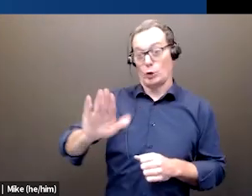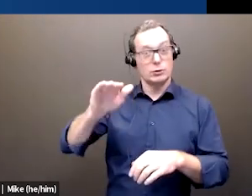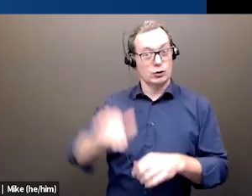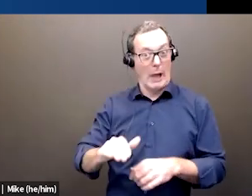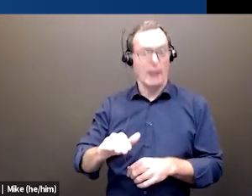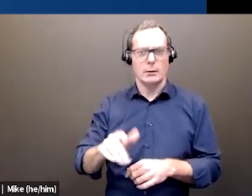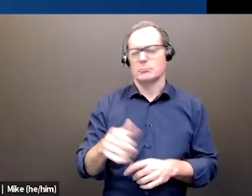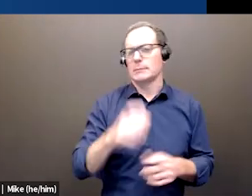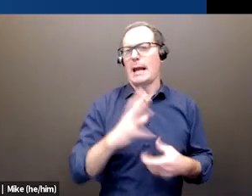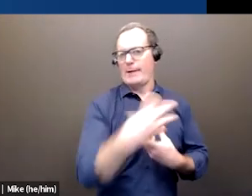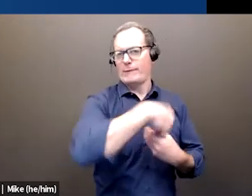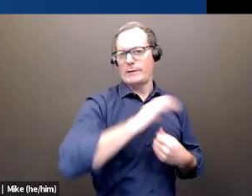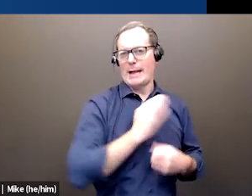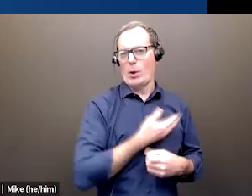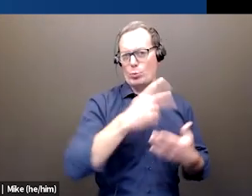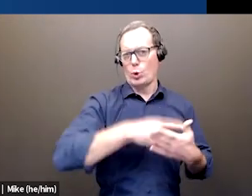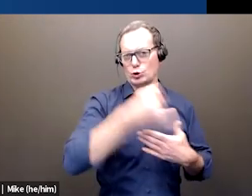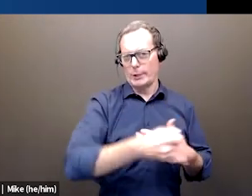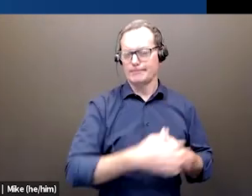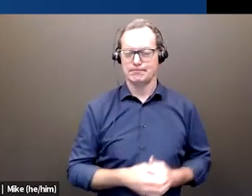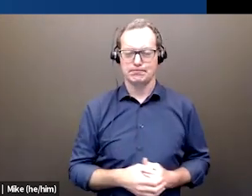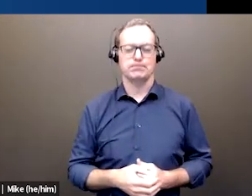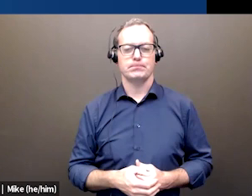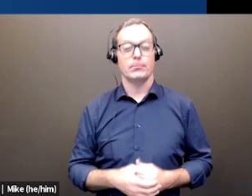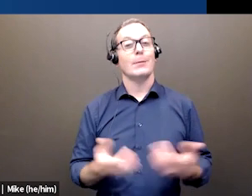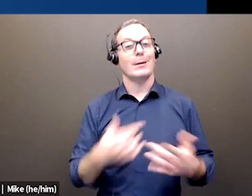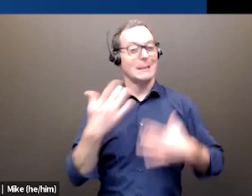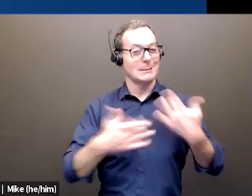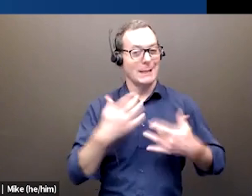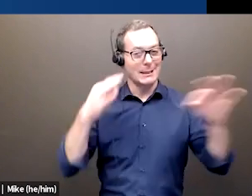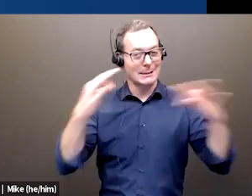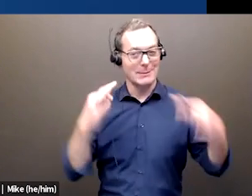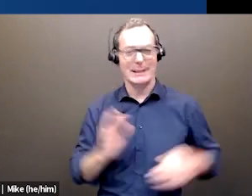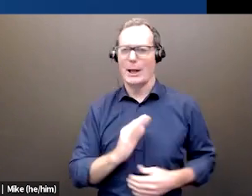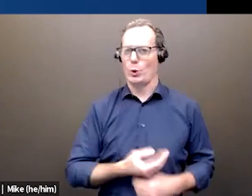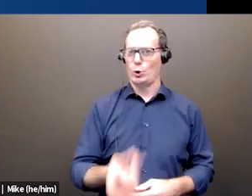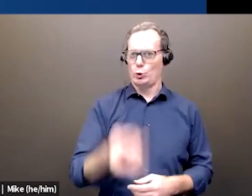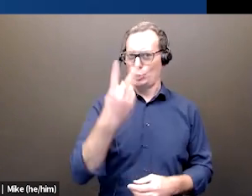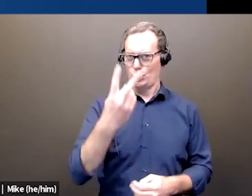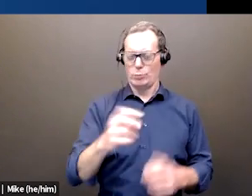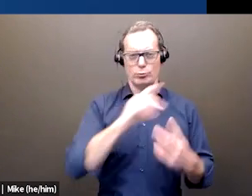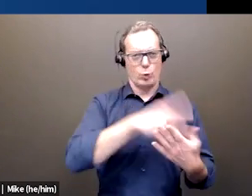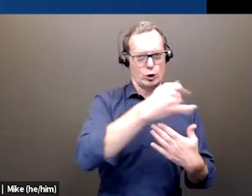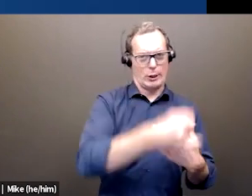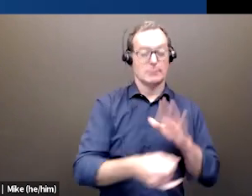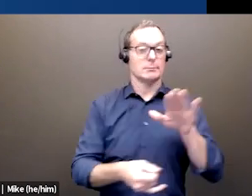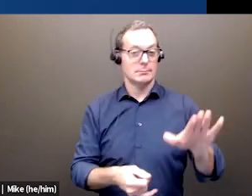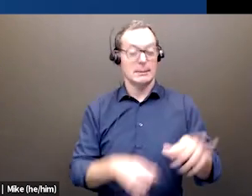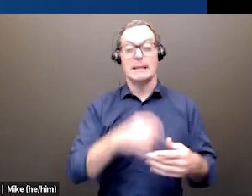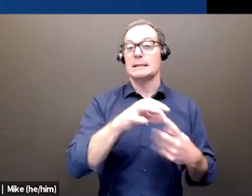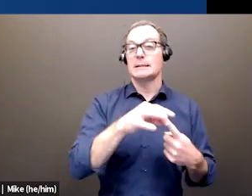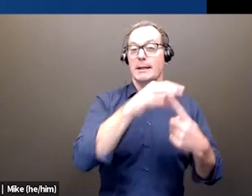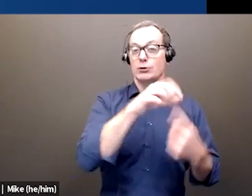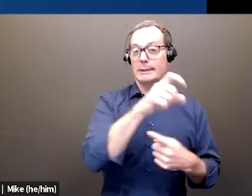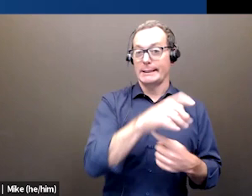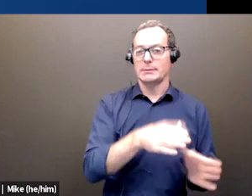CUPW Childcare Fund and two of its largest projects, our Special Needs and Moving On projects. We will